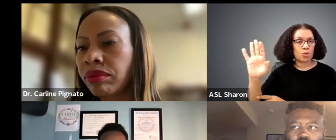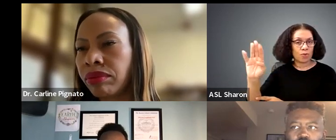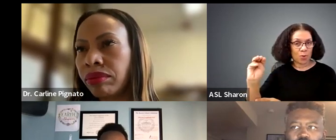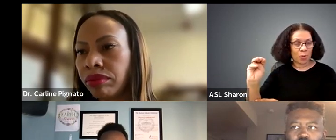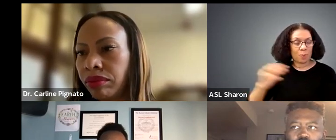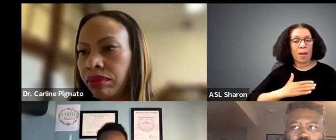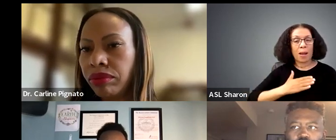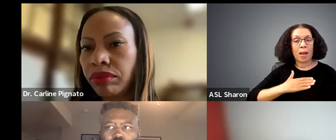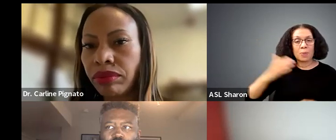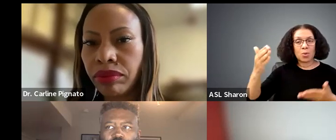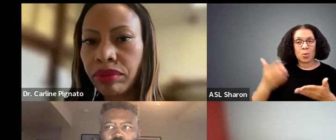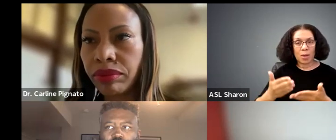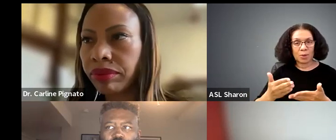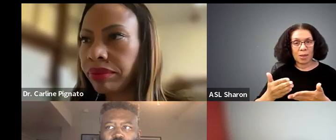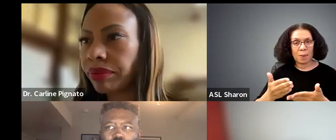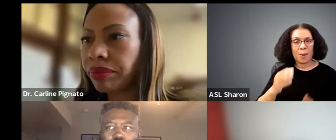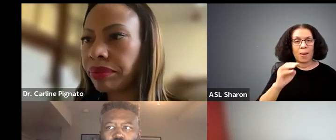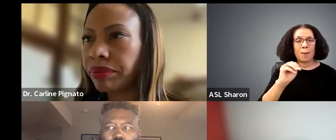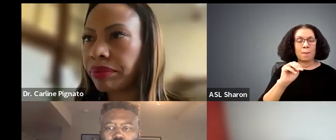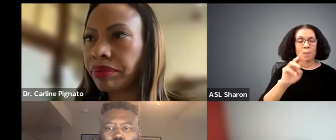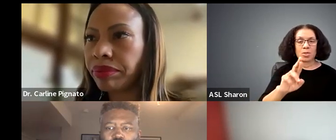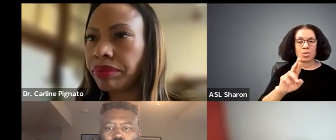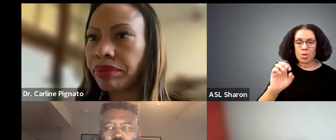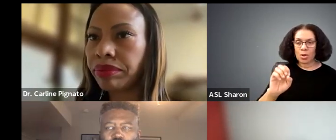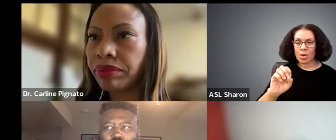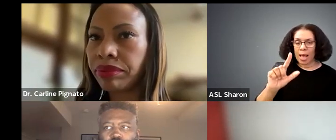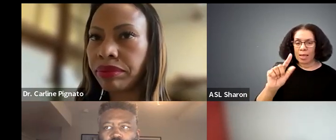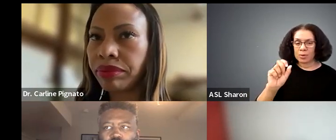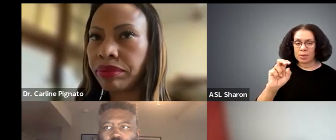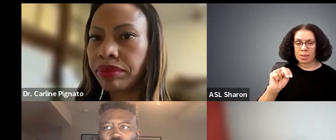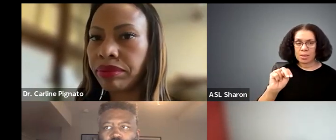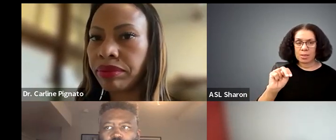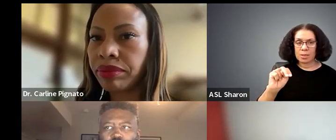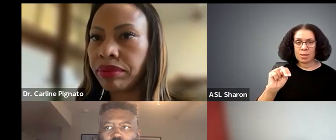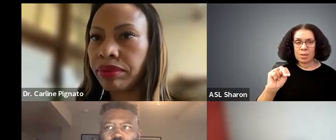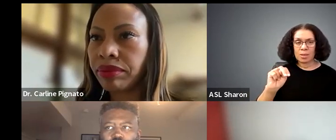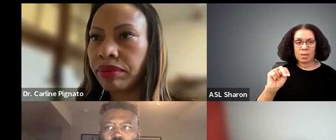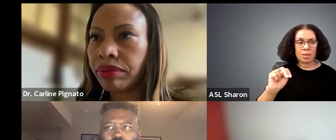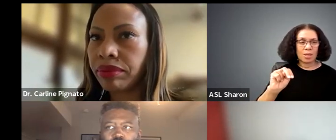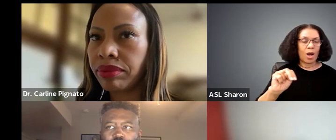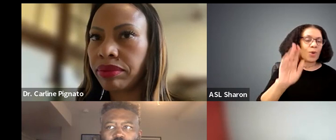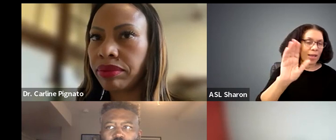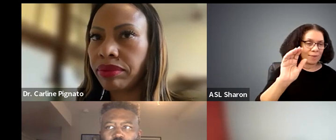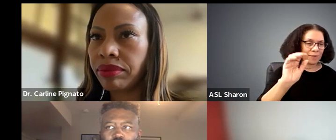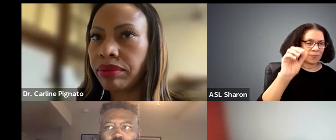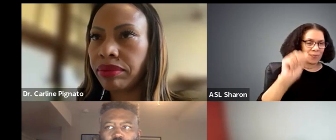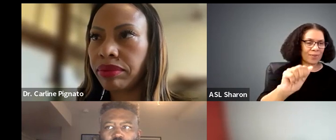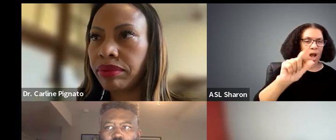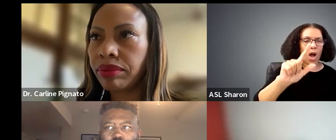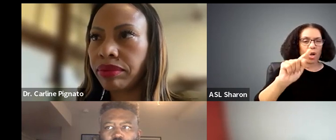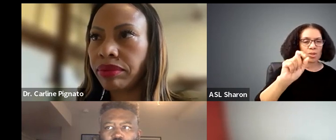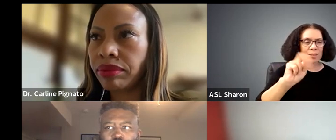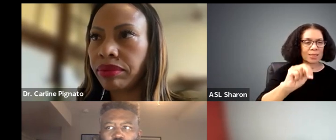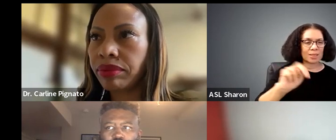welcome Mr. Elton Fraley. Let me see if I can see him. Oh, there's Mr. Fraley, who is the